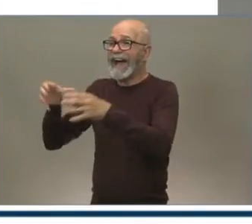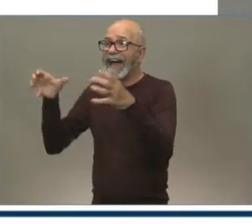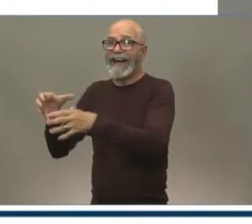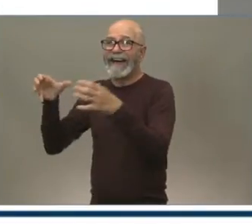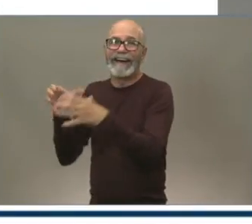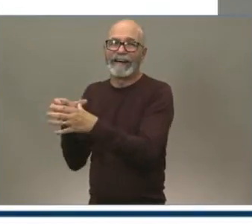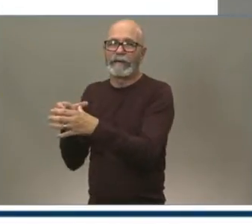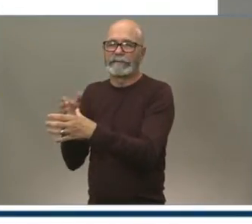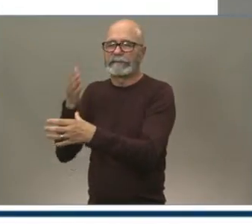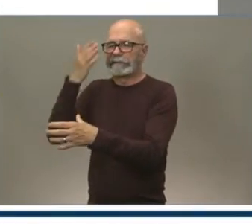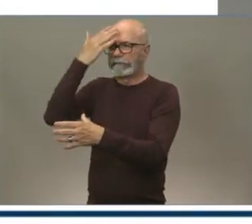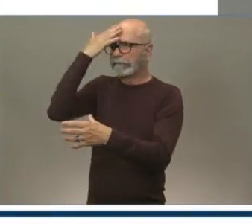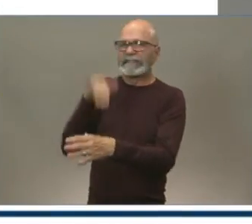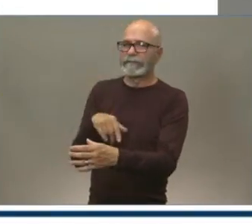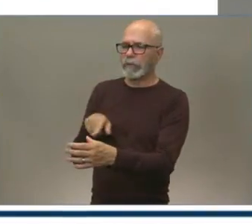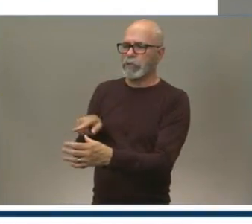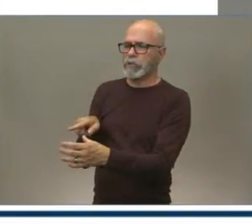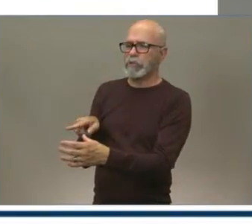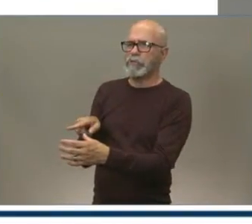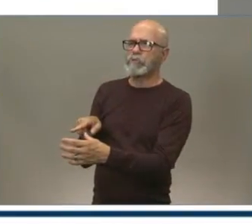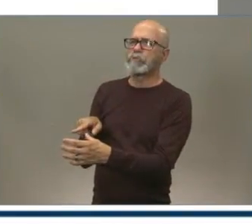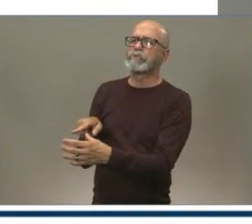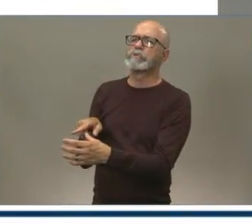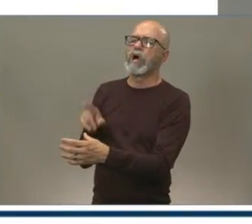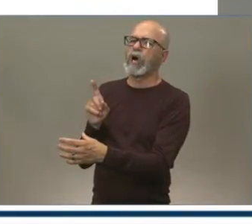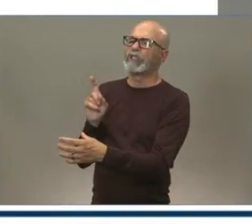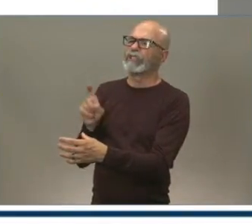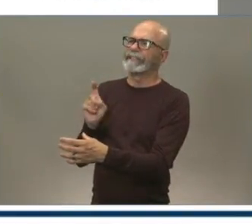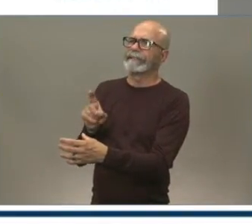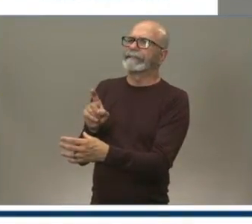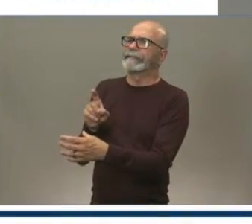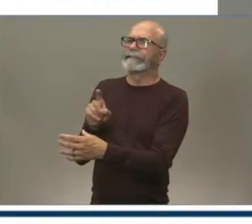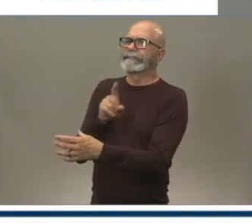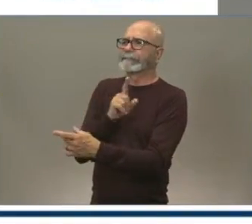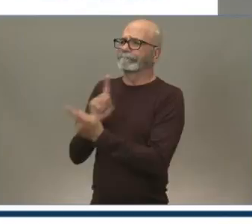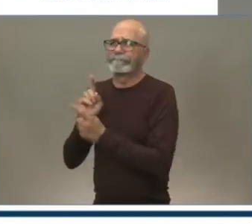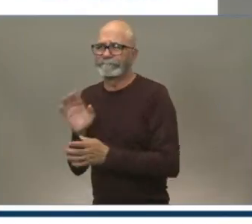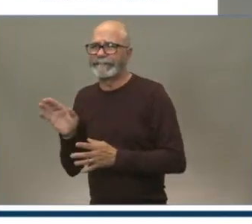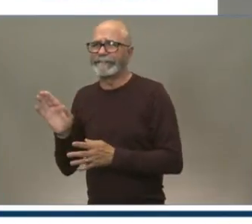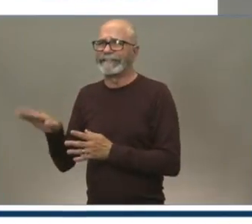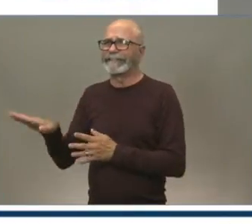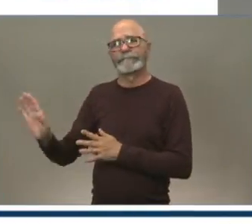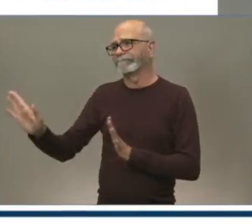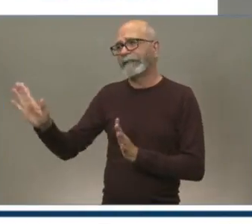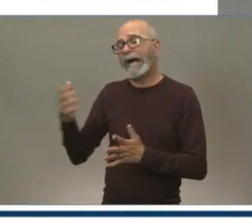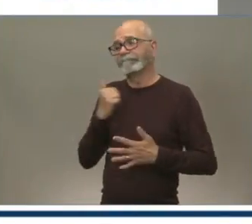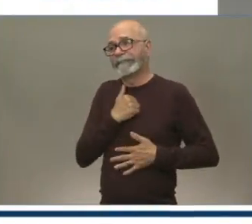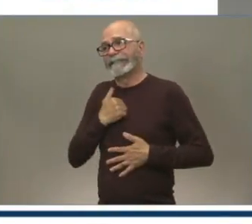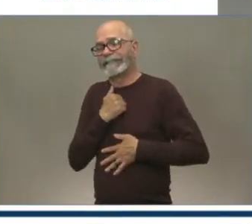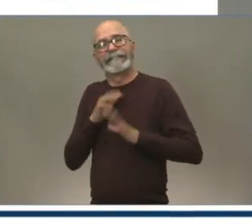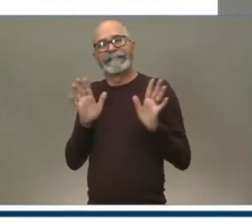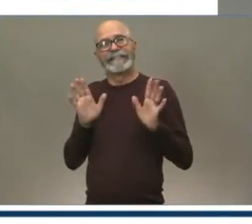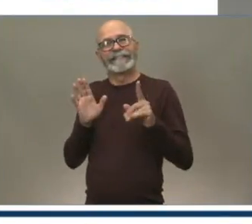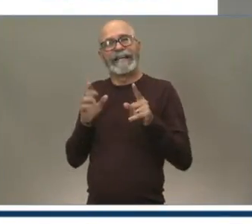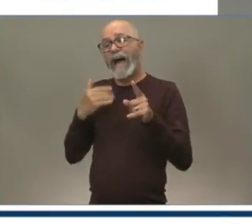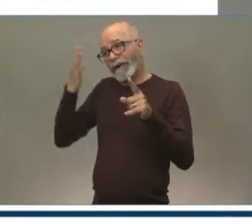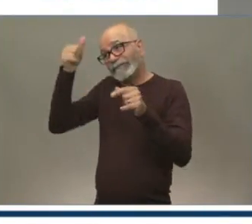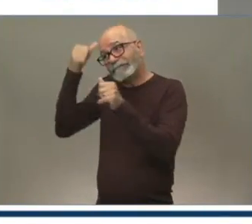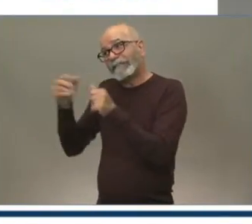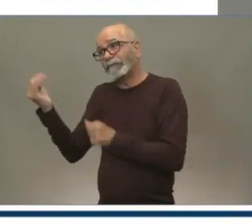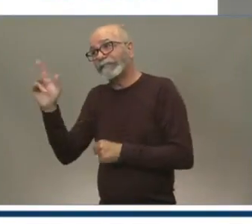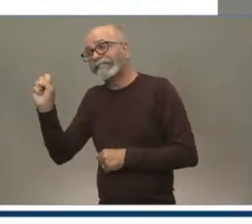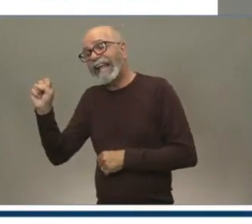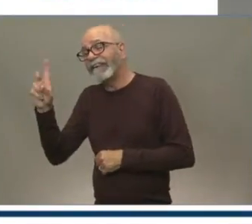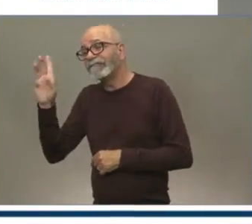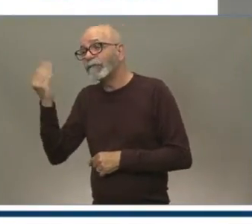visitors and also should be helping those people enforce or not enforce, but helping those people stay in quarantine,